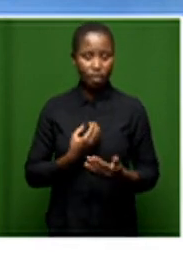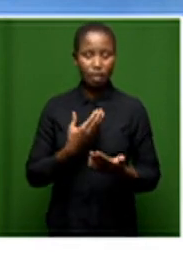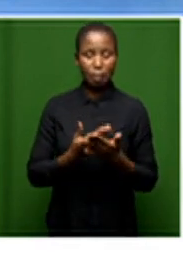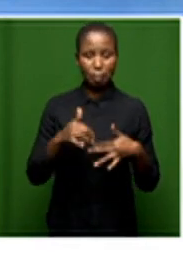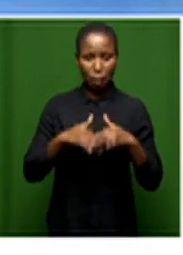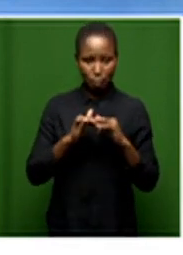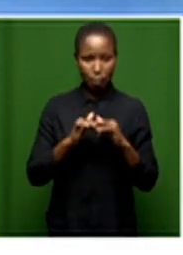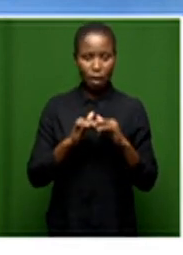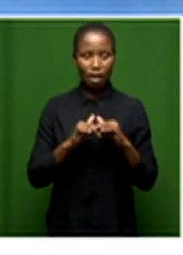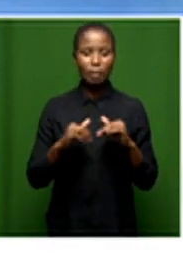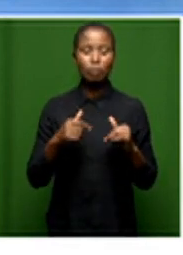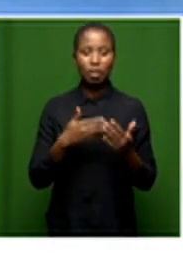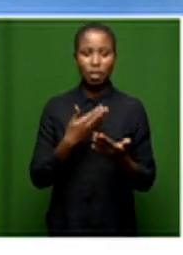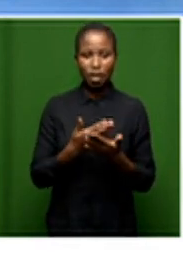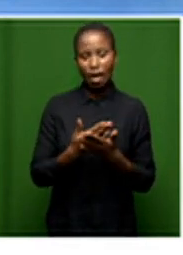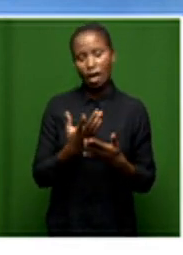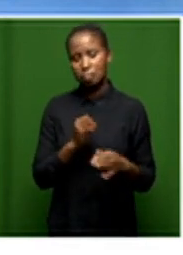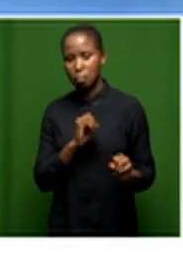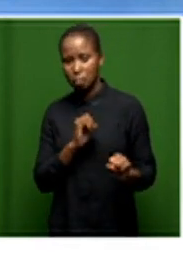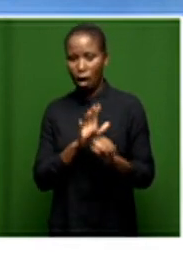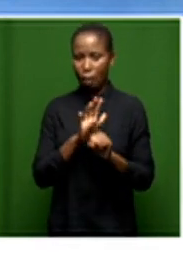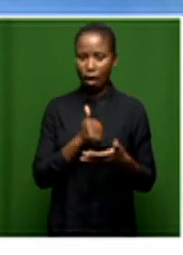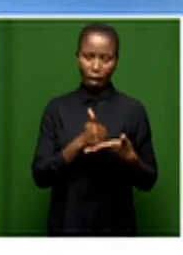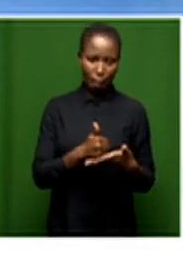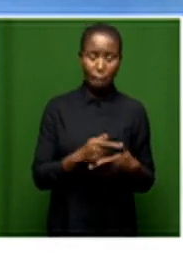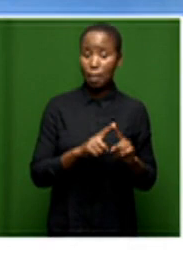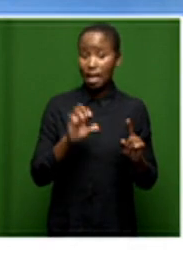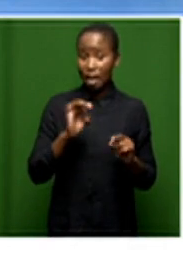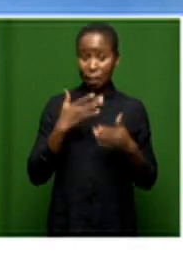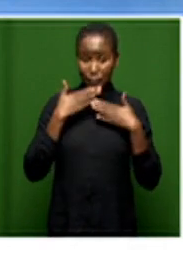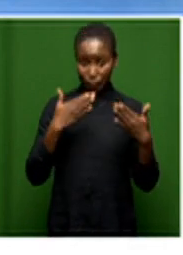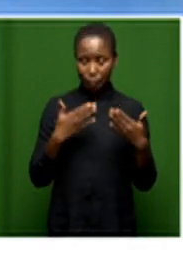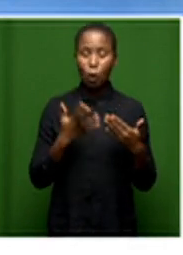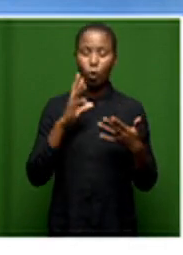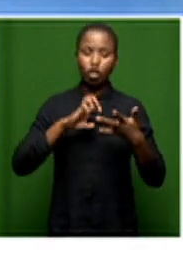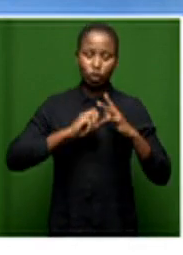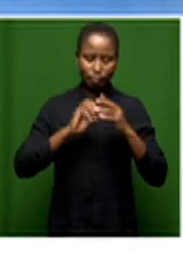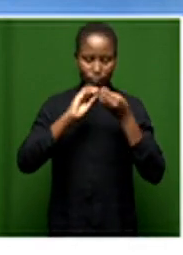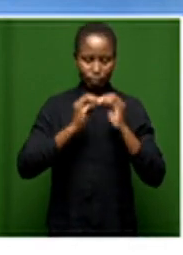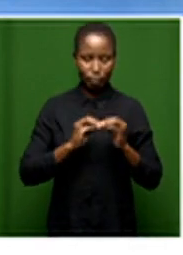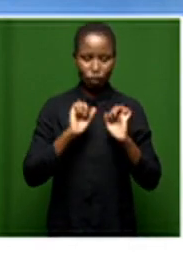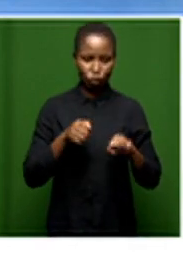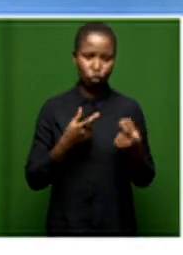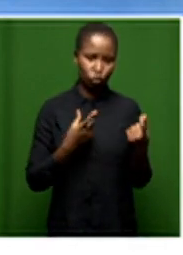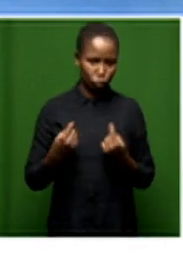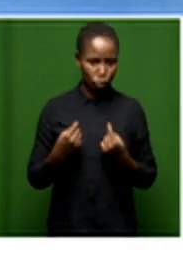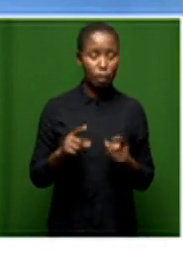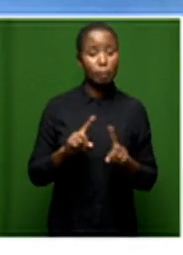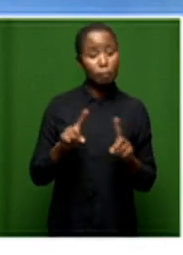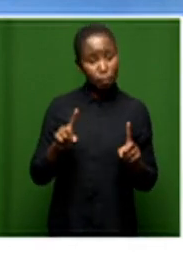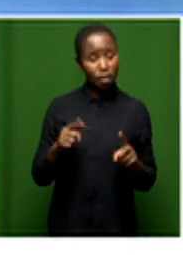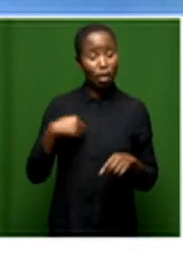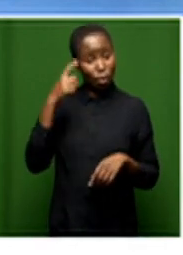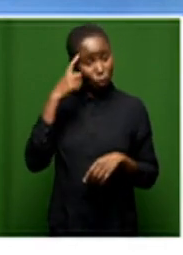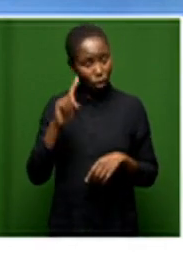developed can have some kind of impact. If not, we will have to adapt to it. So I think we should be open to the fact that we may